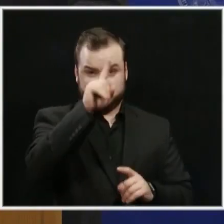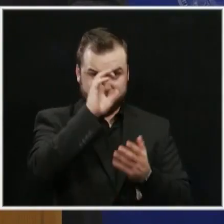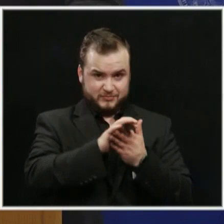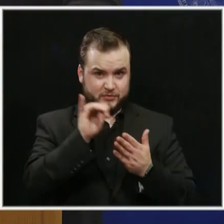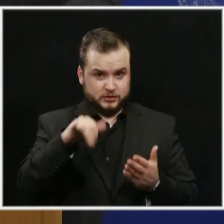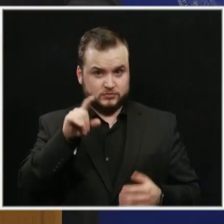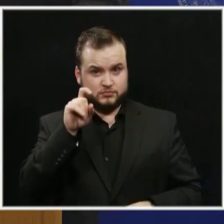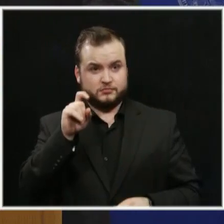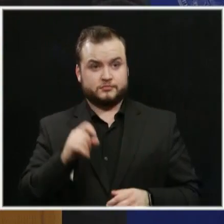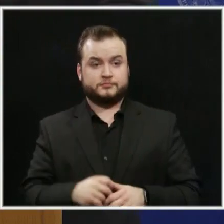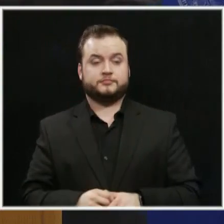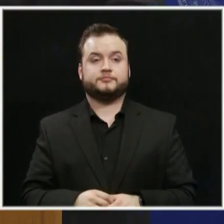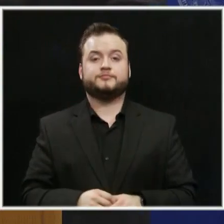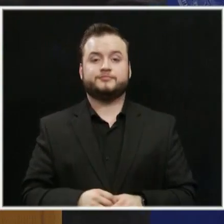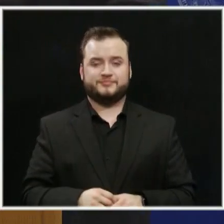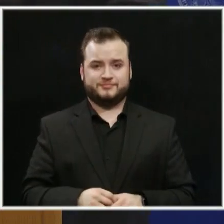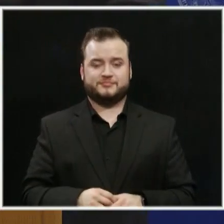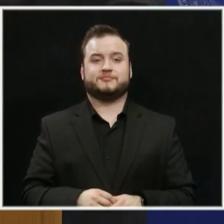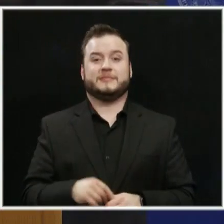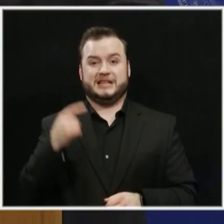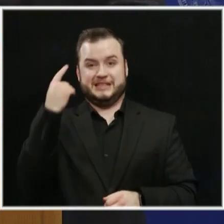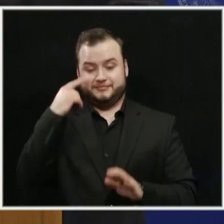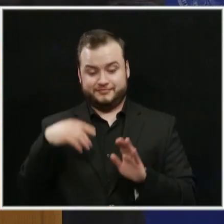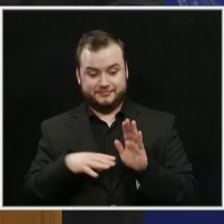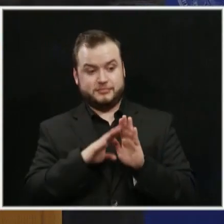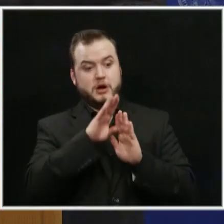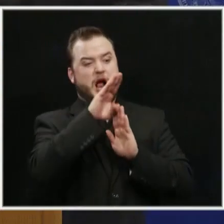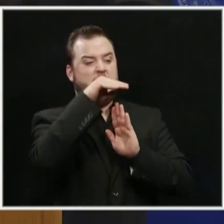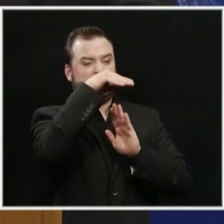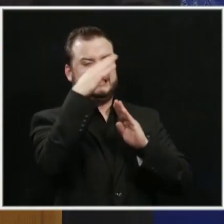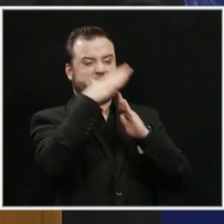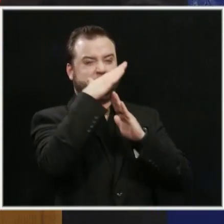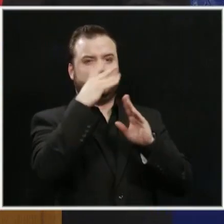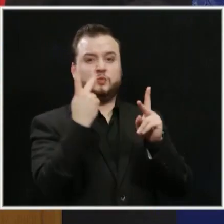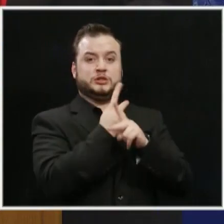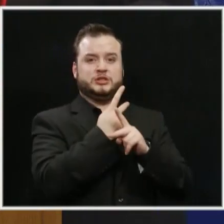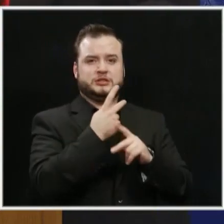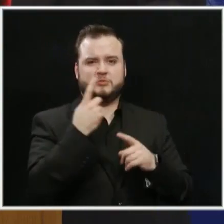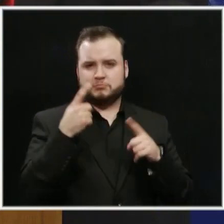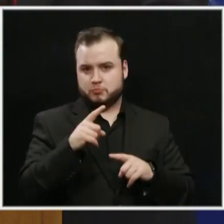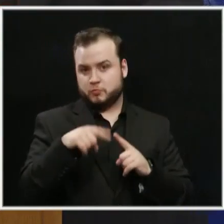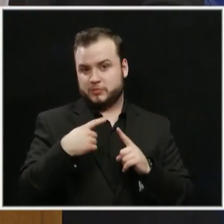is yet to come much later? That Dr. would be Hick? a Dr. Hick one.